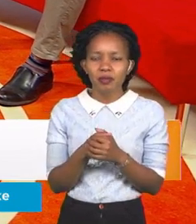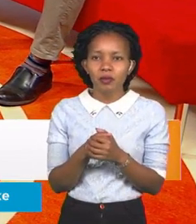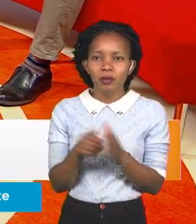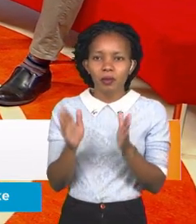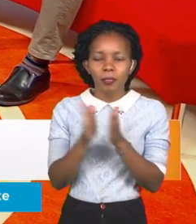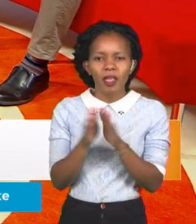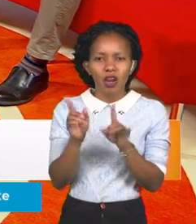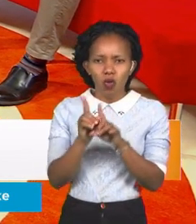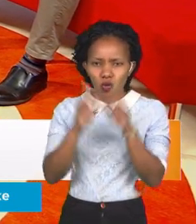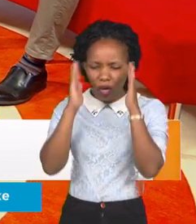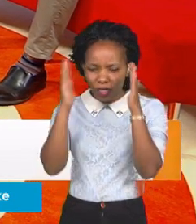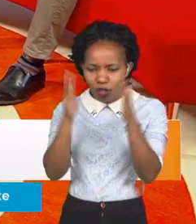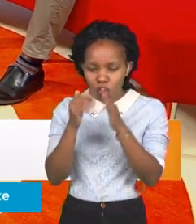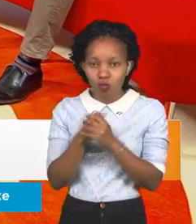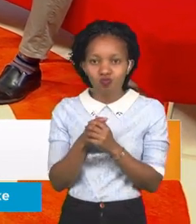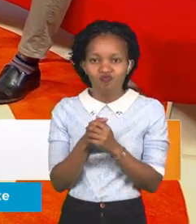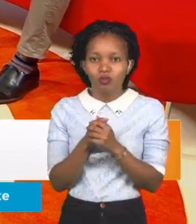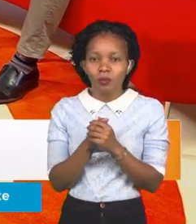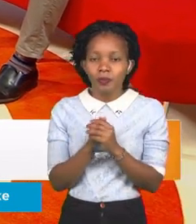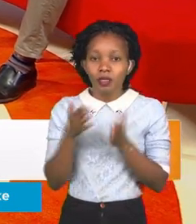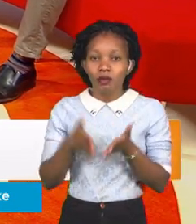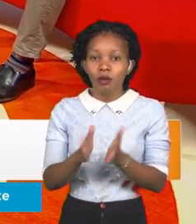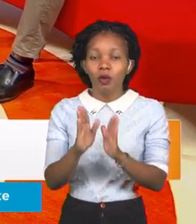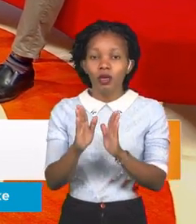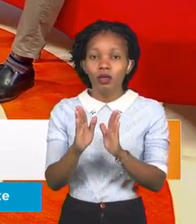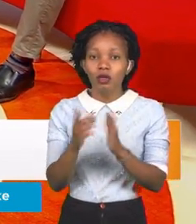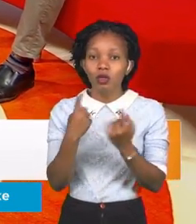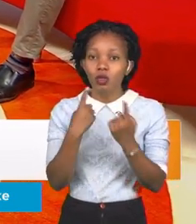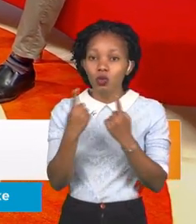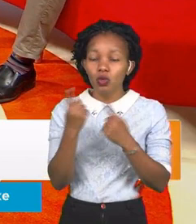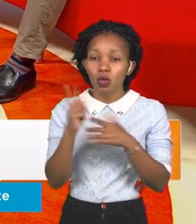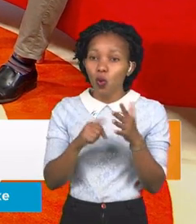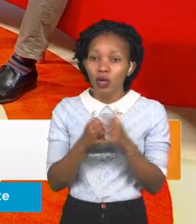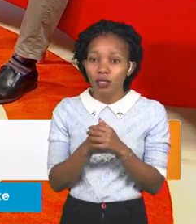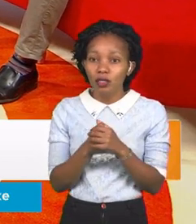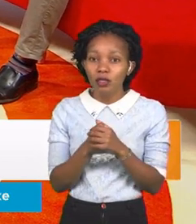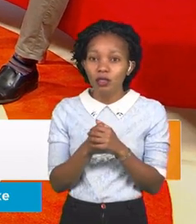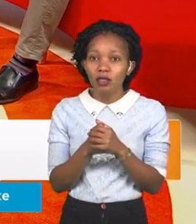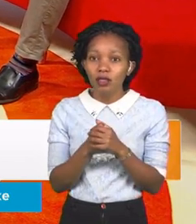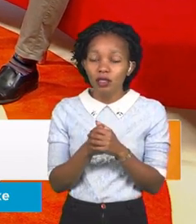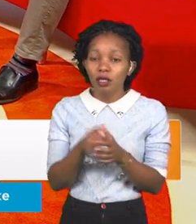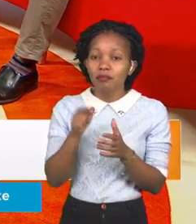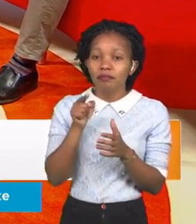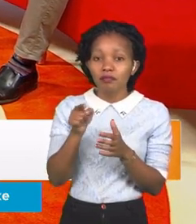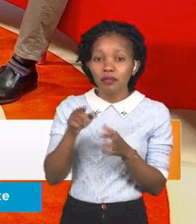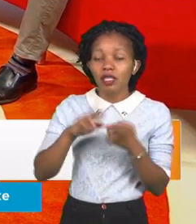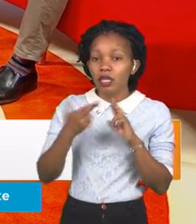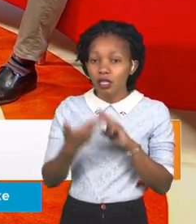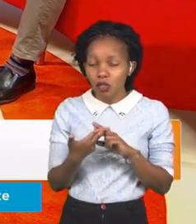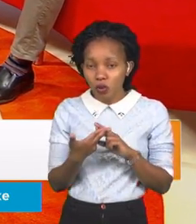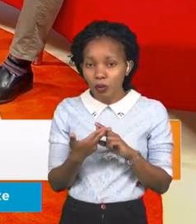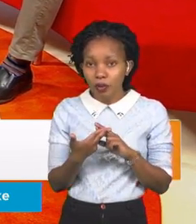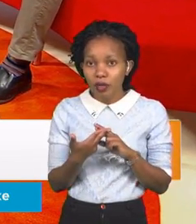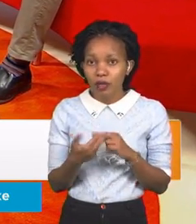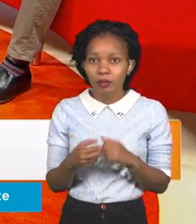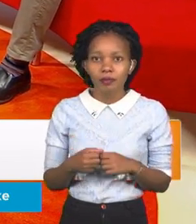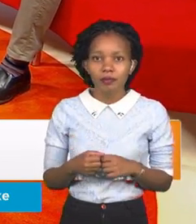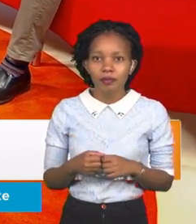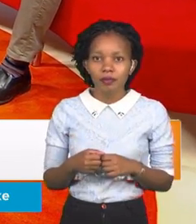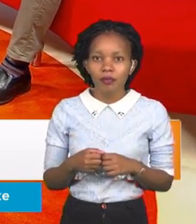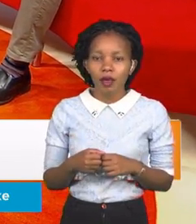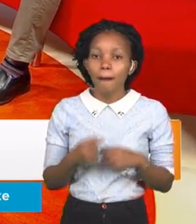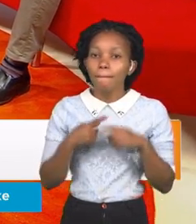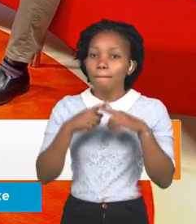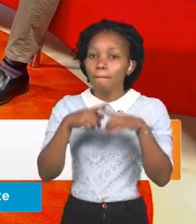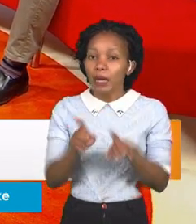and attention in a manner as to suggest that they are in a relationship, mm-hmm. even